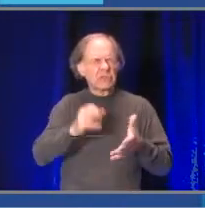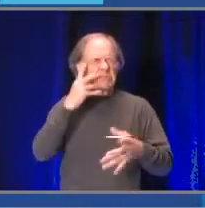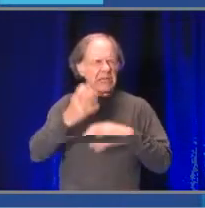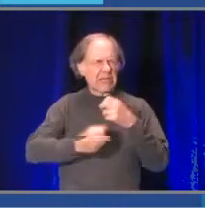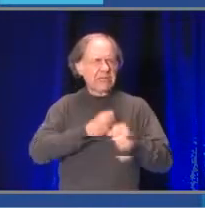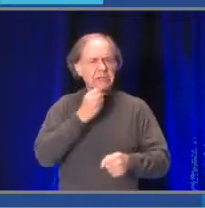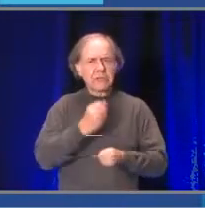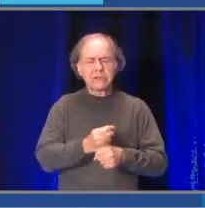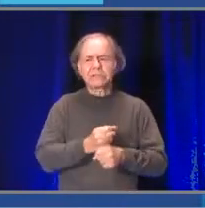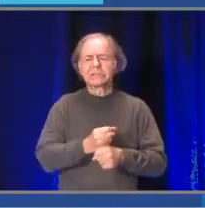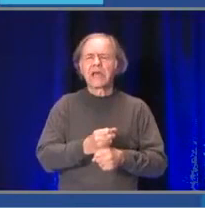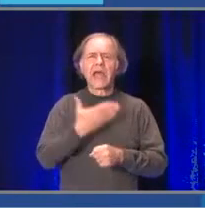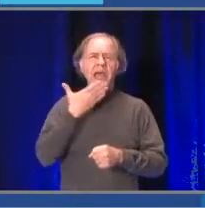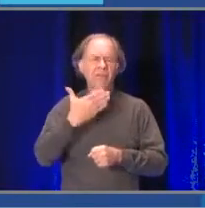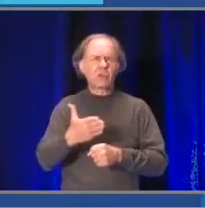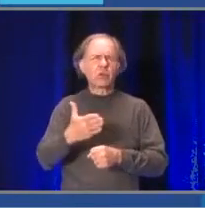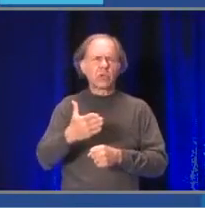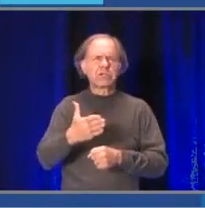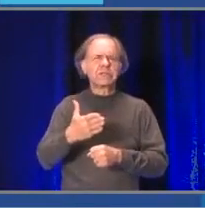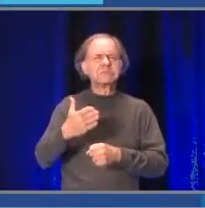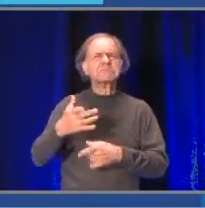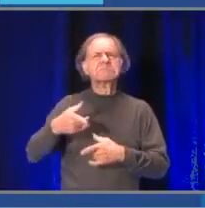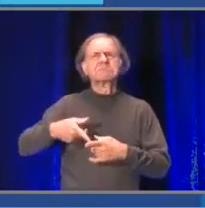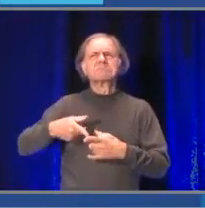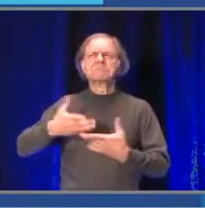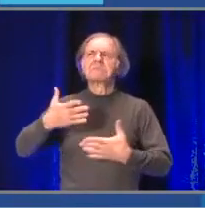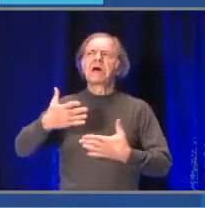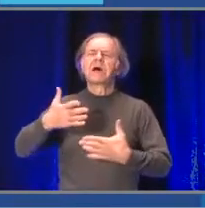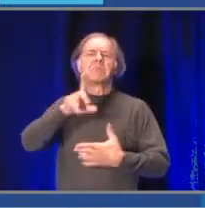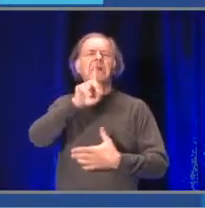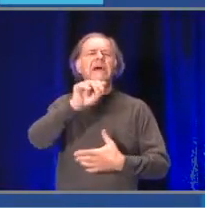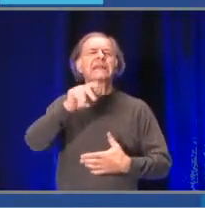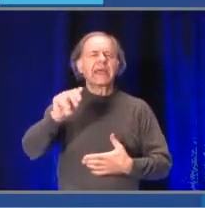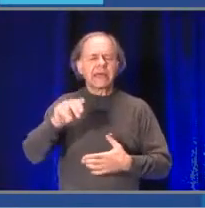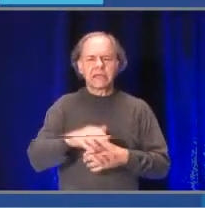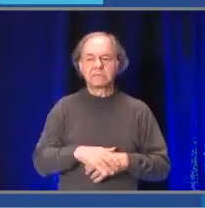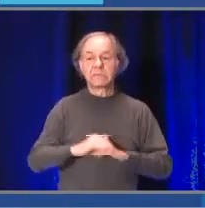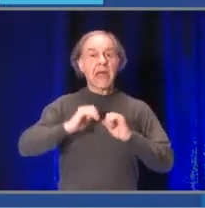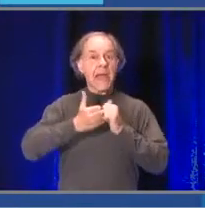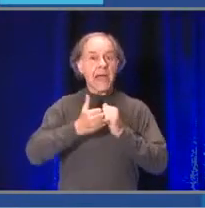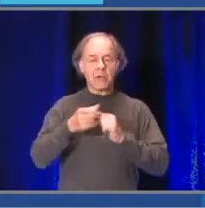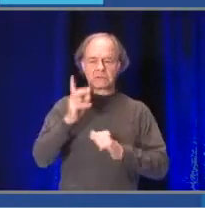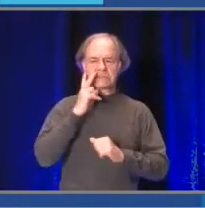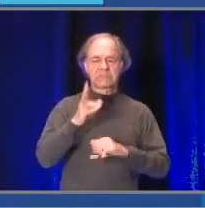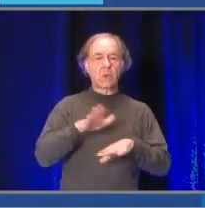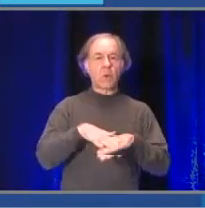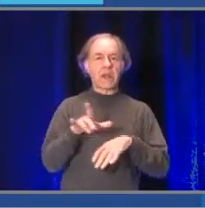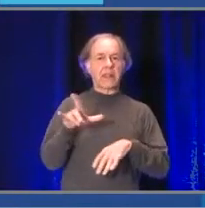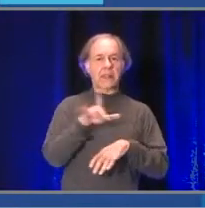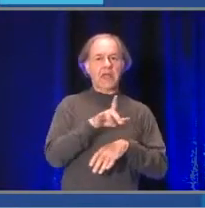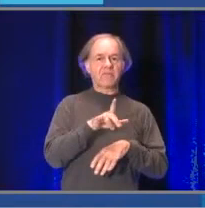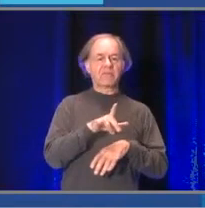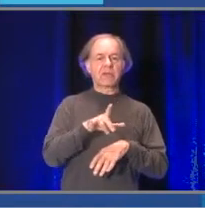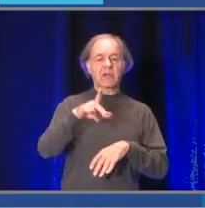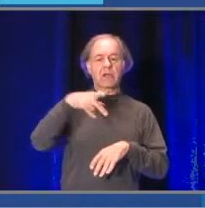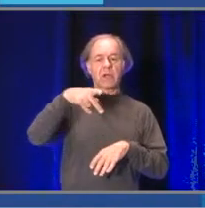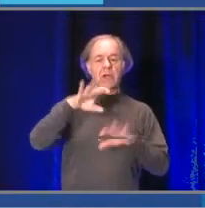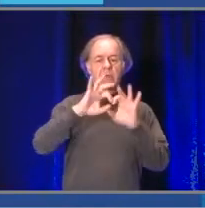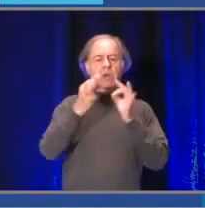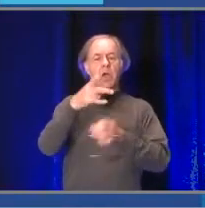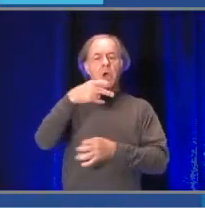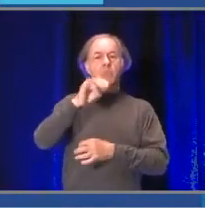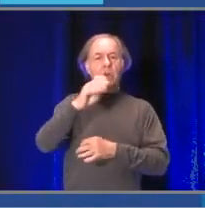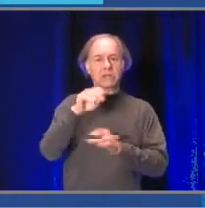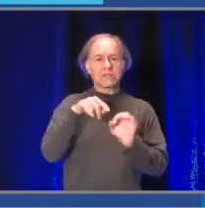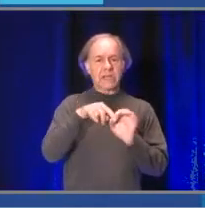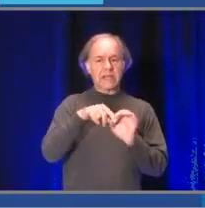some great data on this. How the procedure done? I have a diagram here. You'll see on the left side of the prostate, the